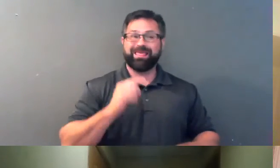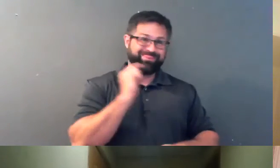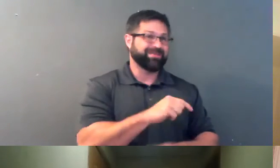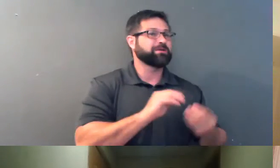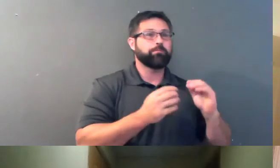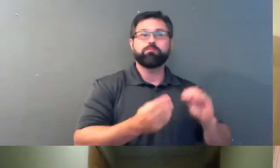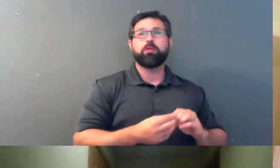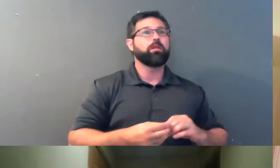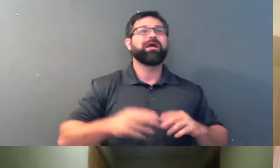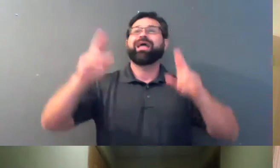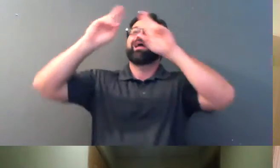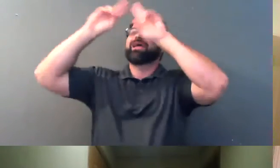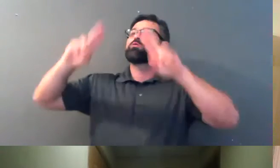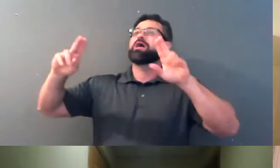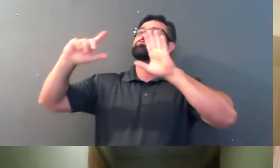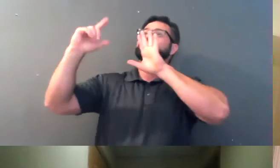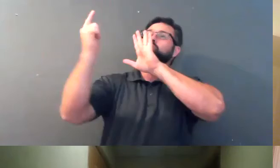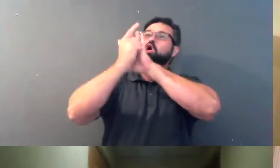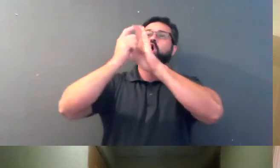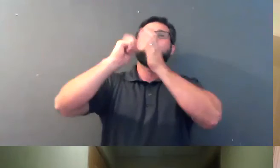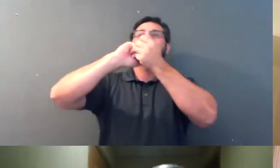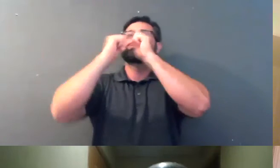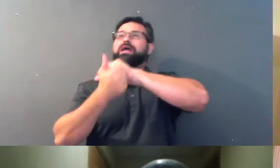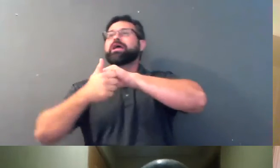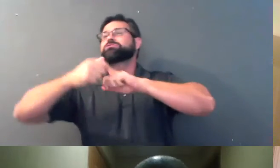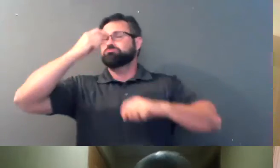under international law, but over to you, Dan Lamy.